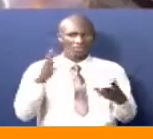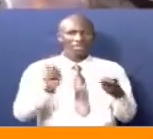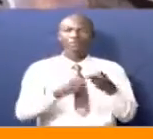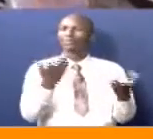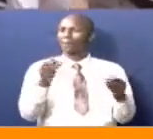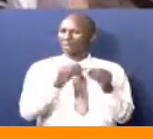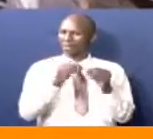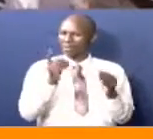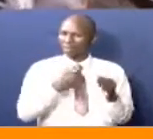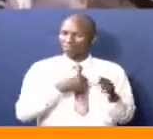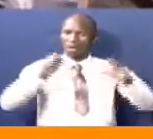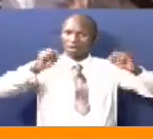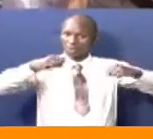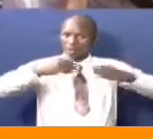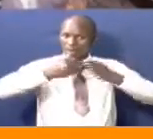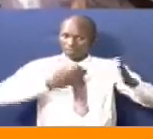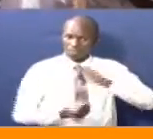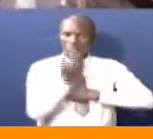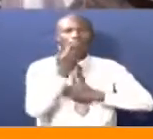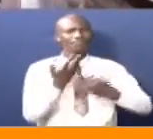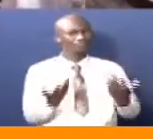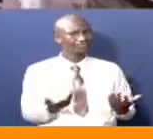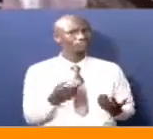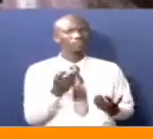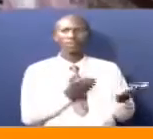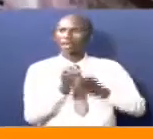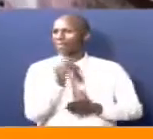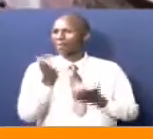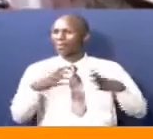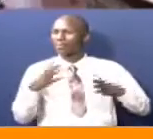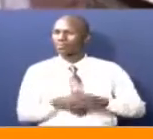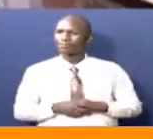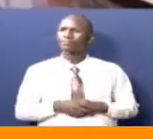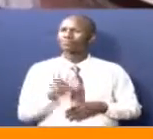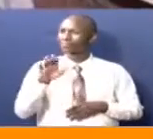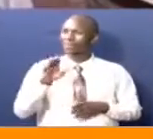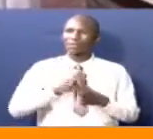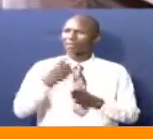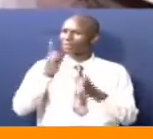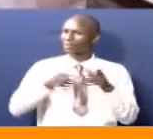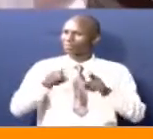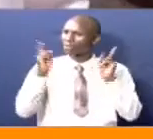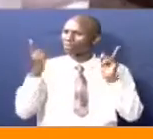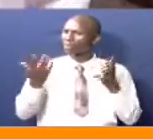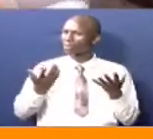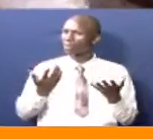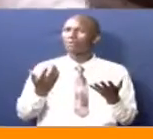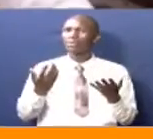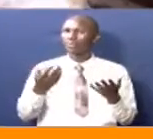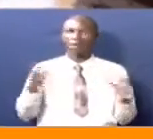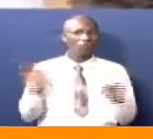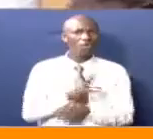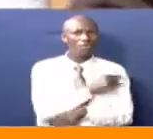meeting that we had with the border this morning and the other business people, they were even saying themselves that they are